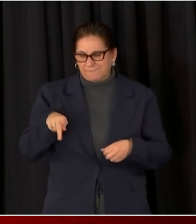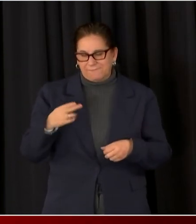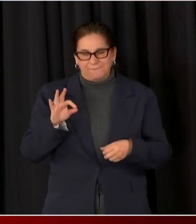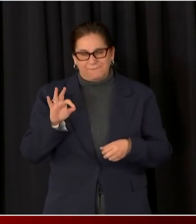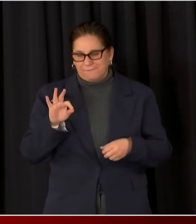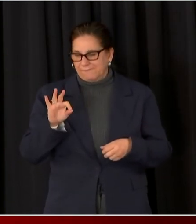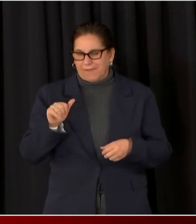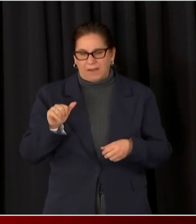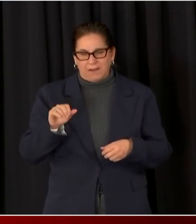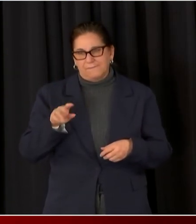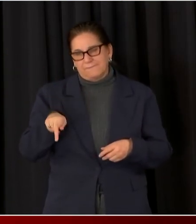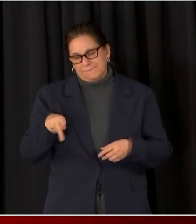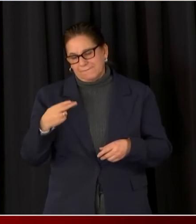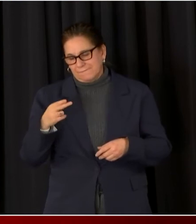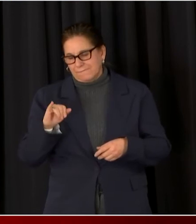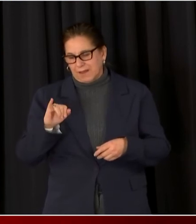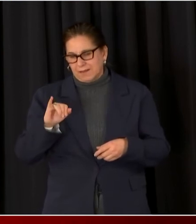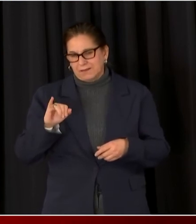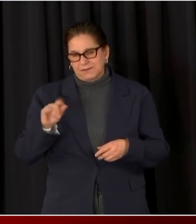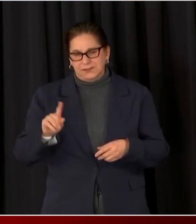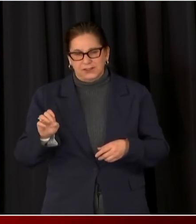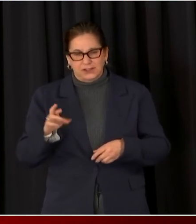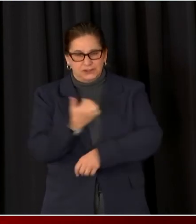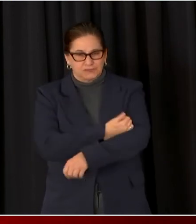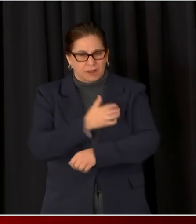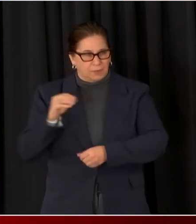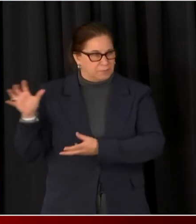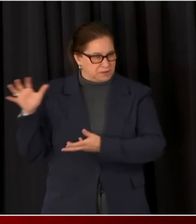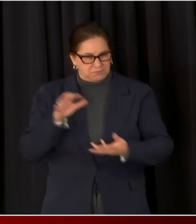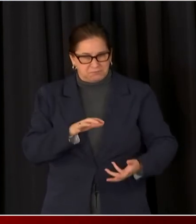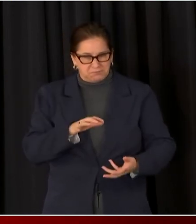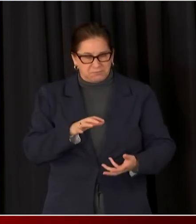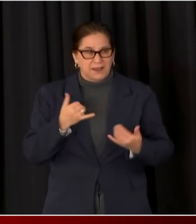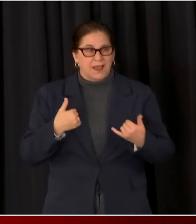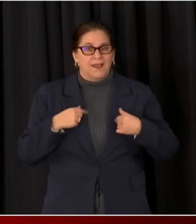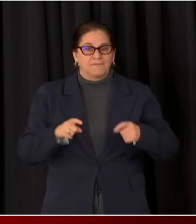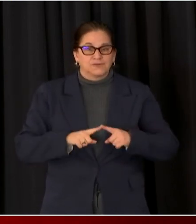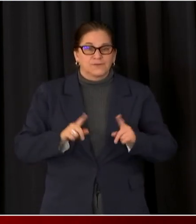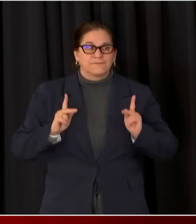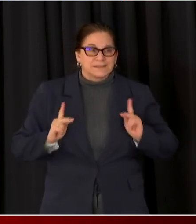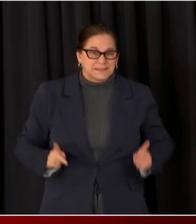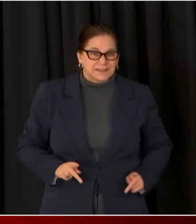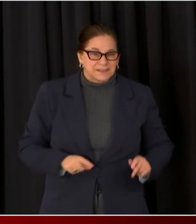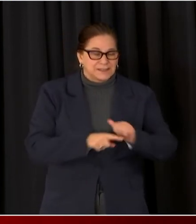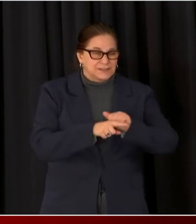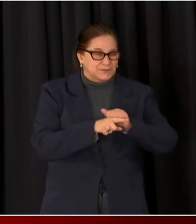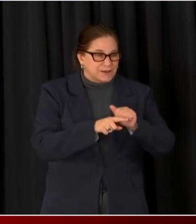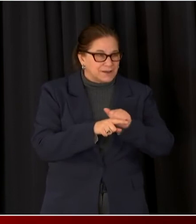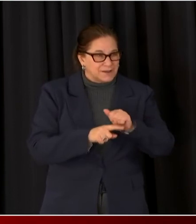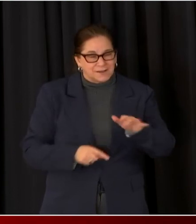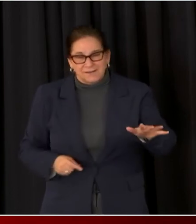work, okay? Clinically training people, being able to answer questions that clinicians have, being able to